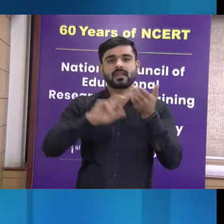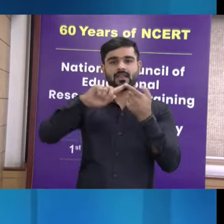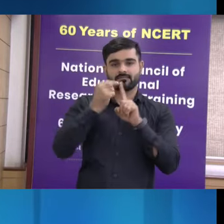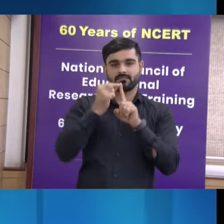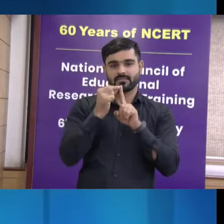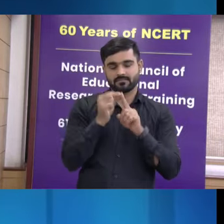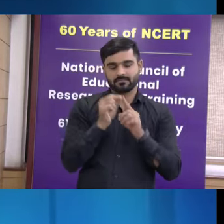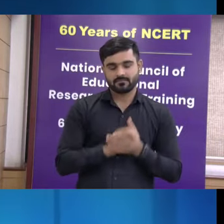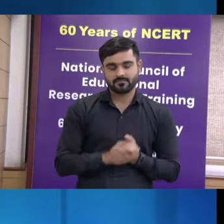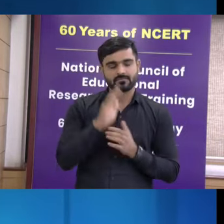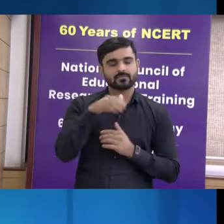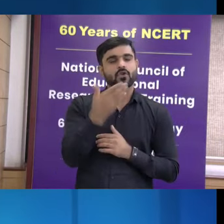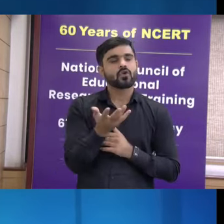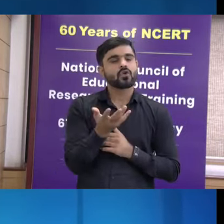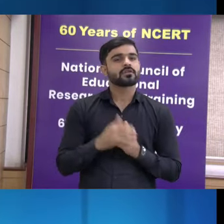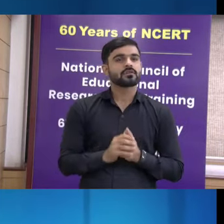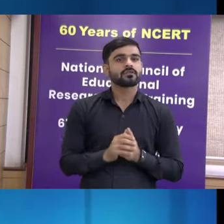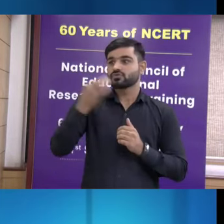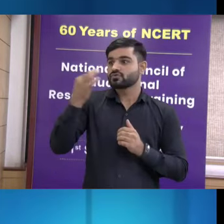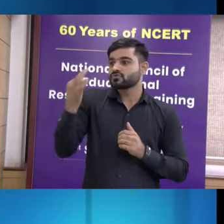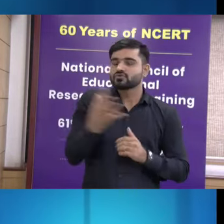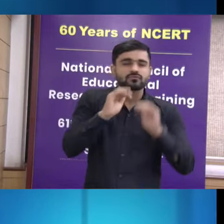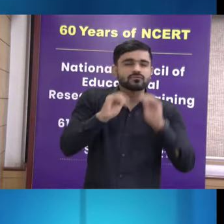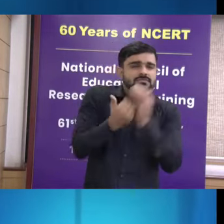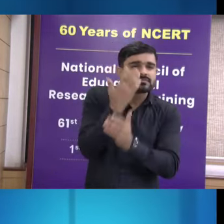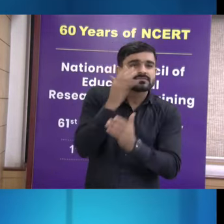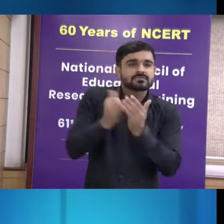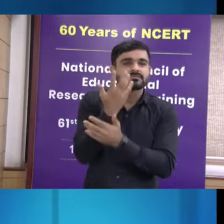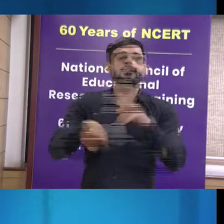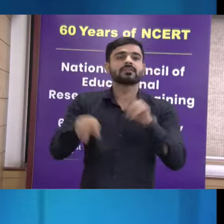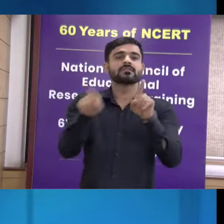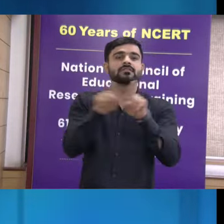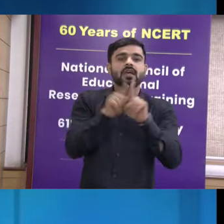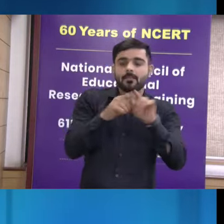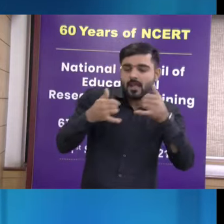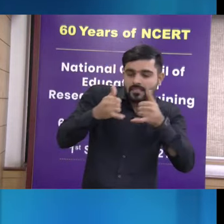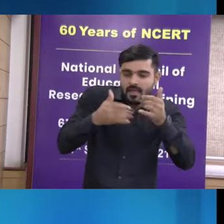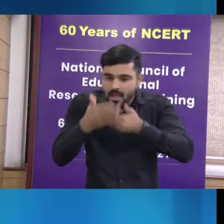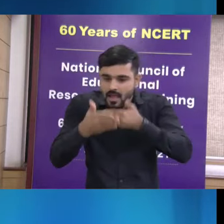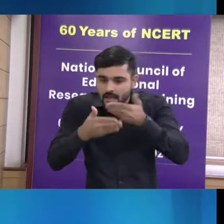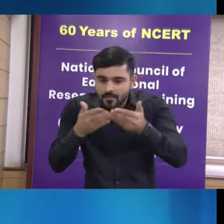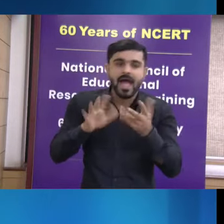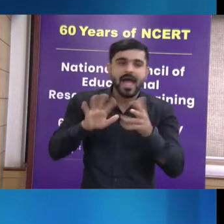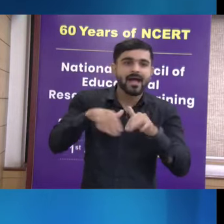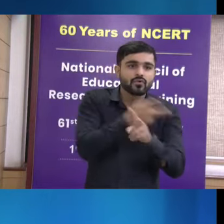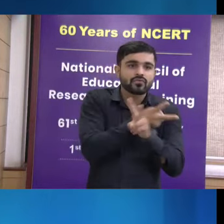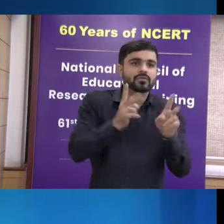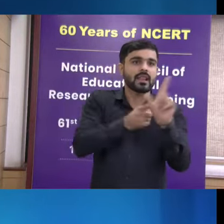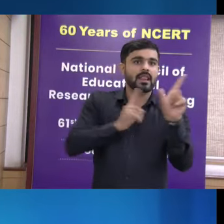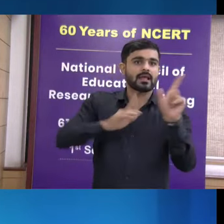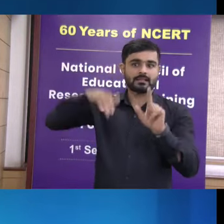and even new initiatives like toy pedagogy, which we saw from last